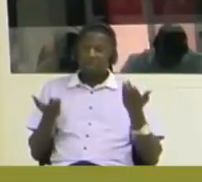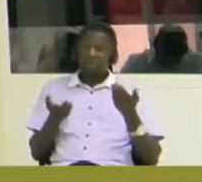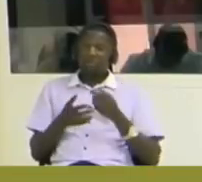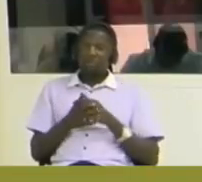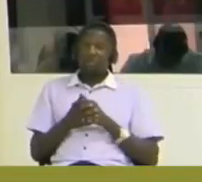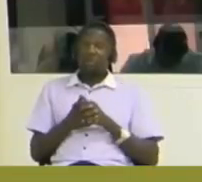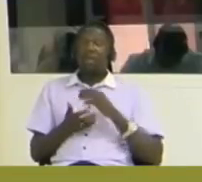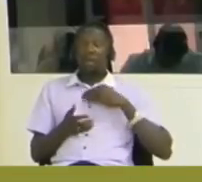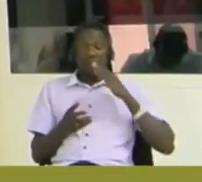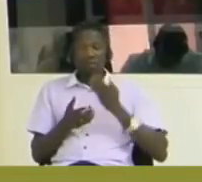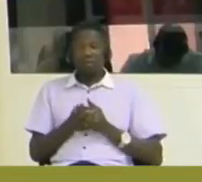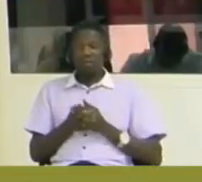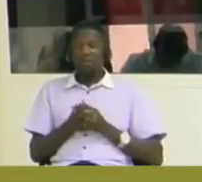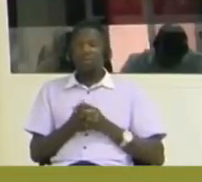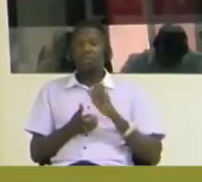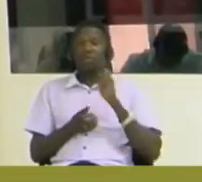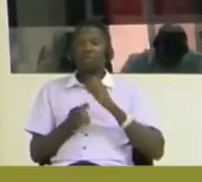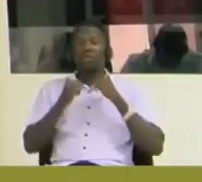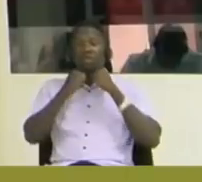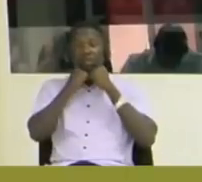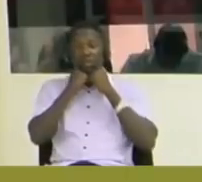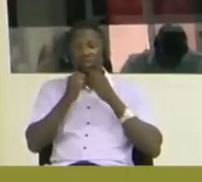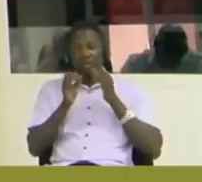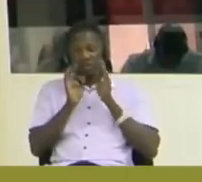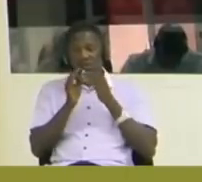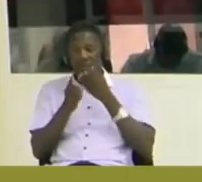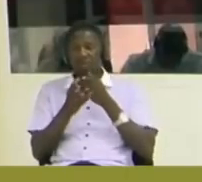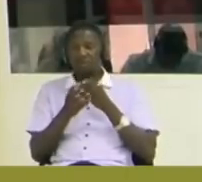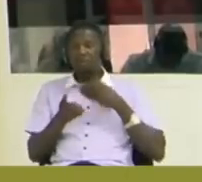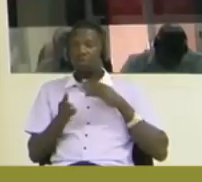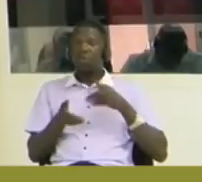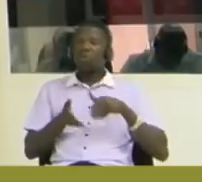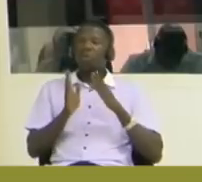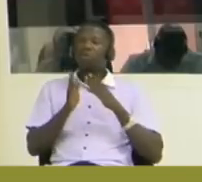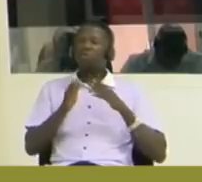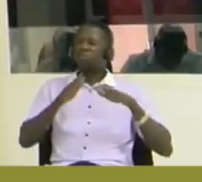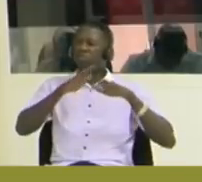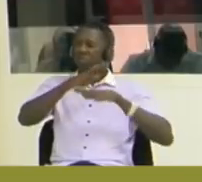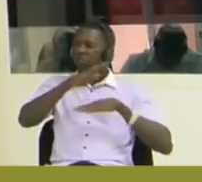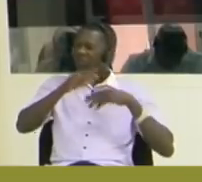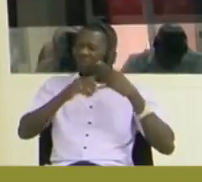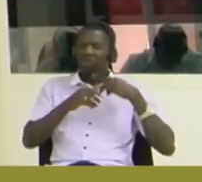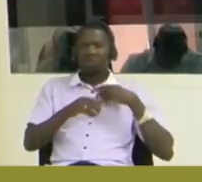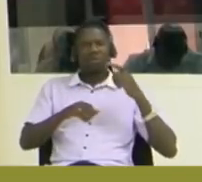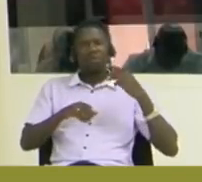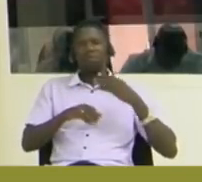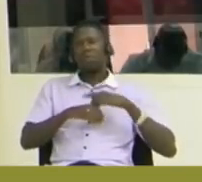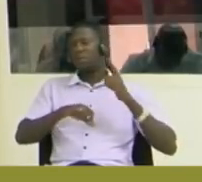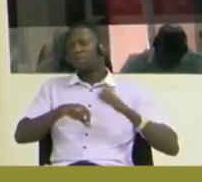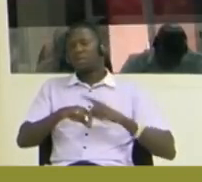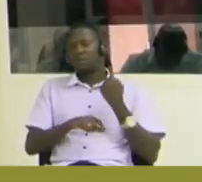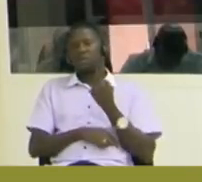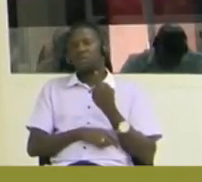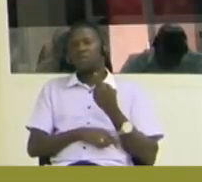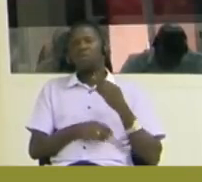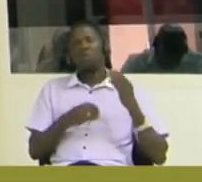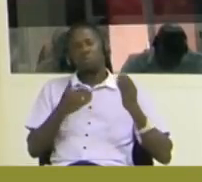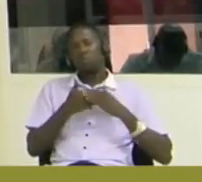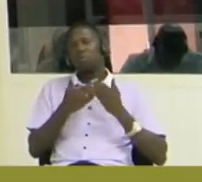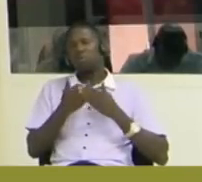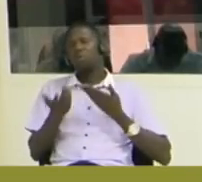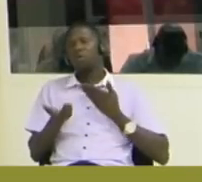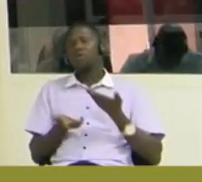went way beyond just a mere beating. It went way, way, way beyond that.